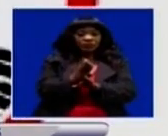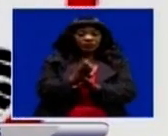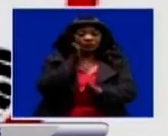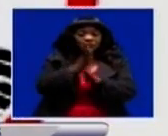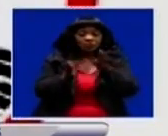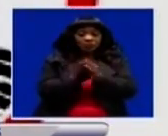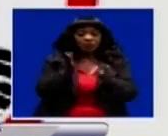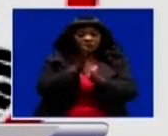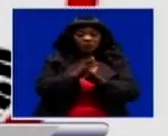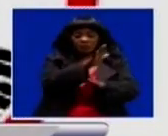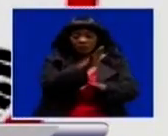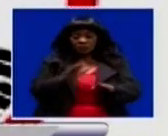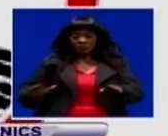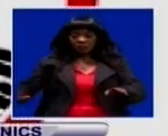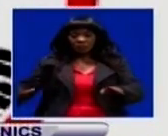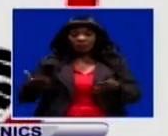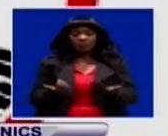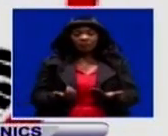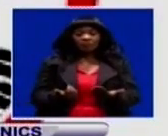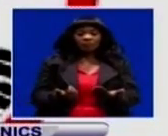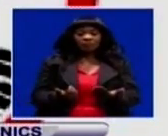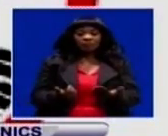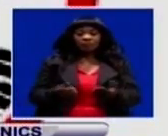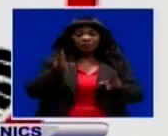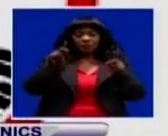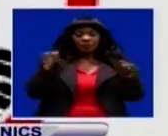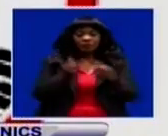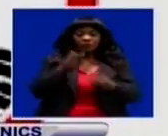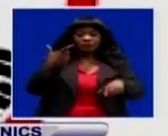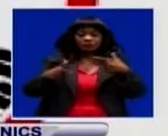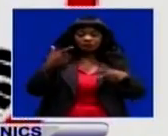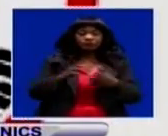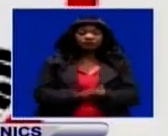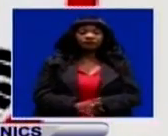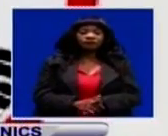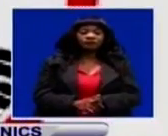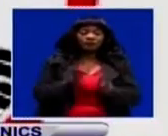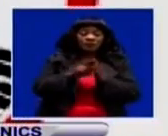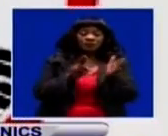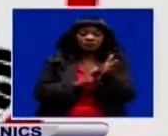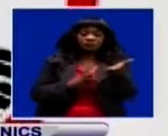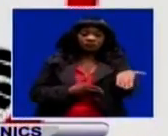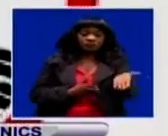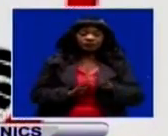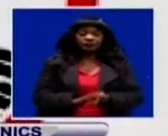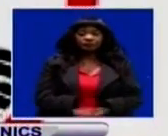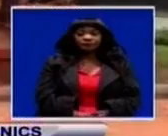to erect ramps that make buildings accessible to the physically challenged. Here's a report.